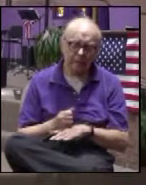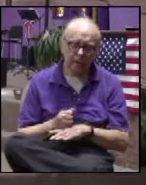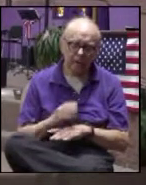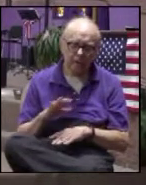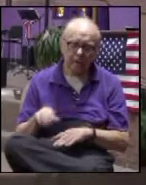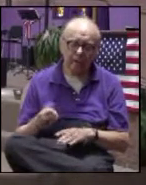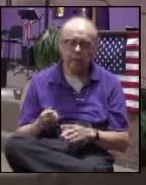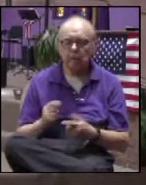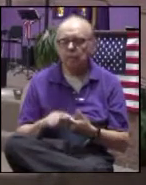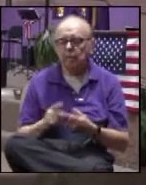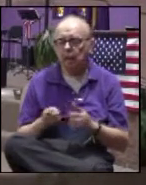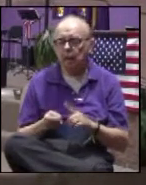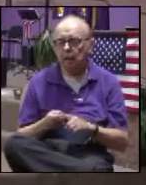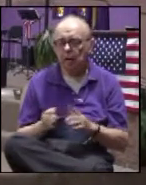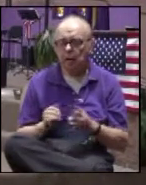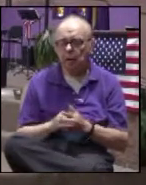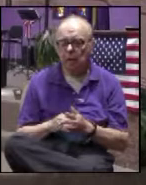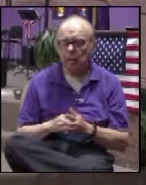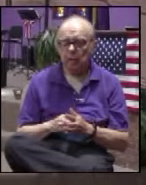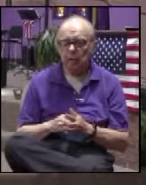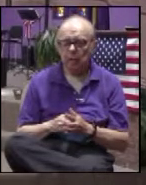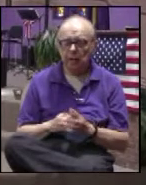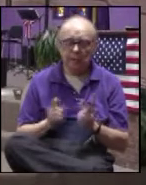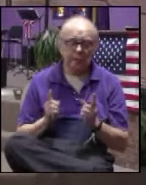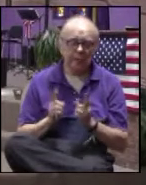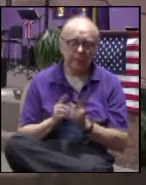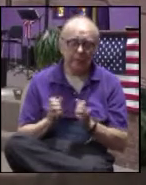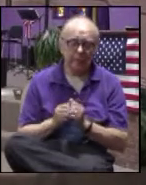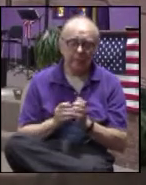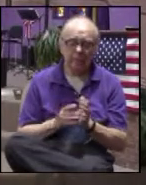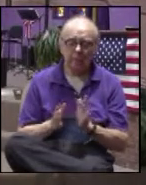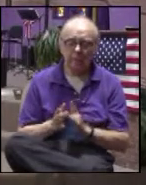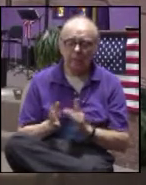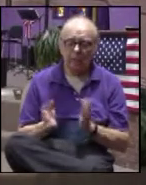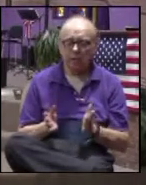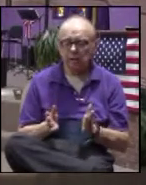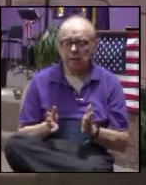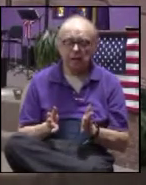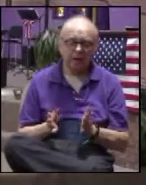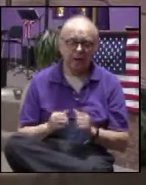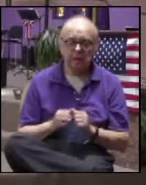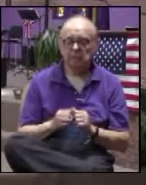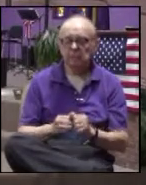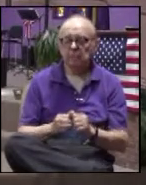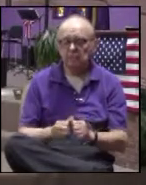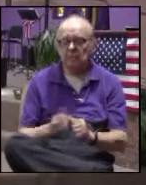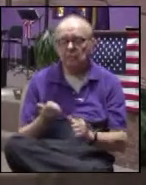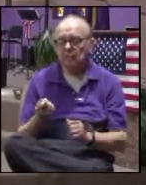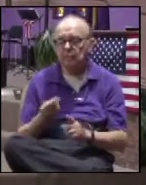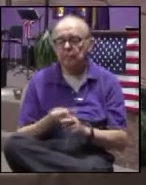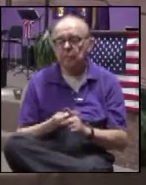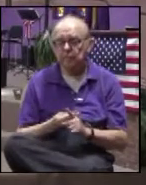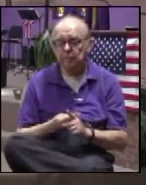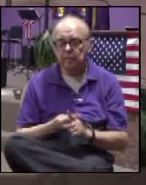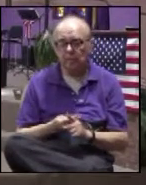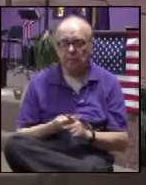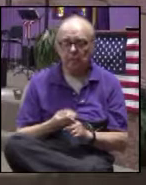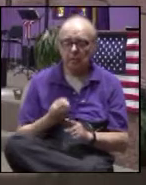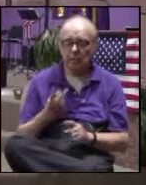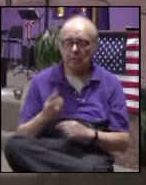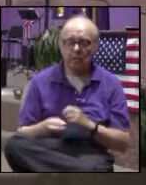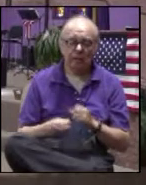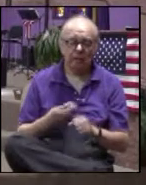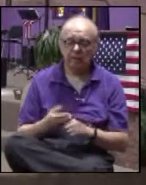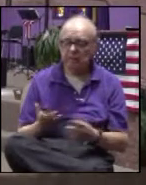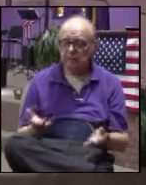our friends that we were meeting to Jesus. And it kind of puttered along for a few months, and there was 12 of us or